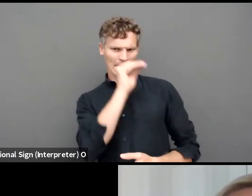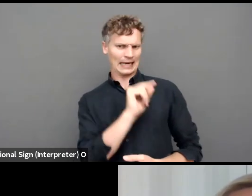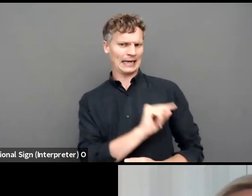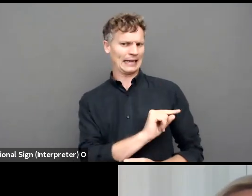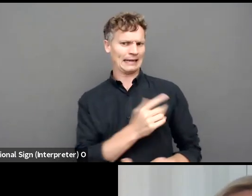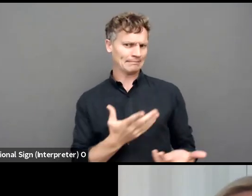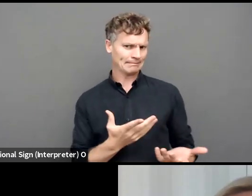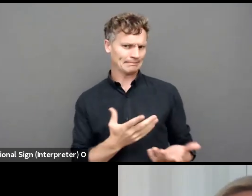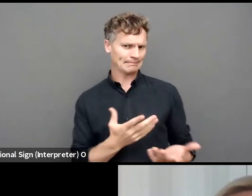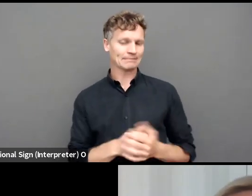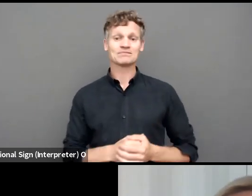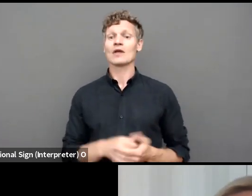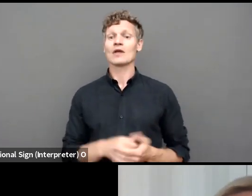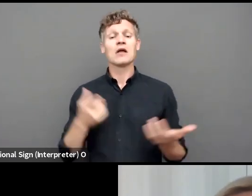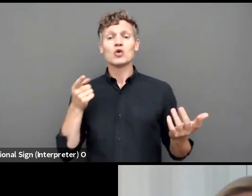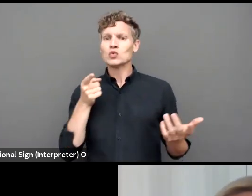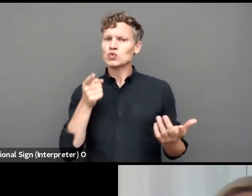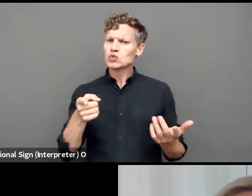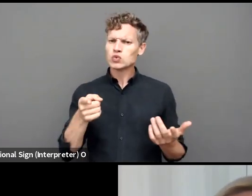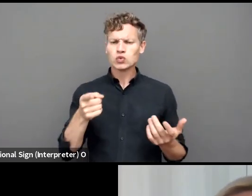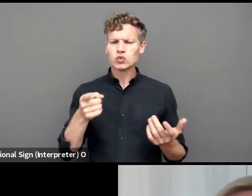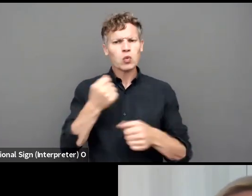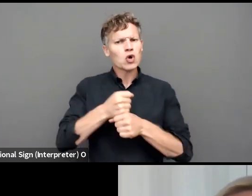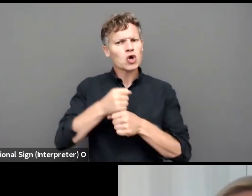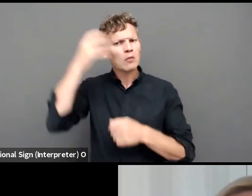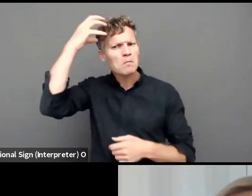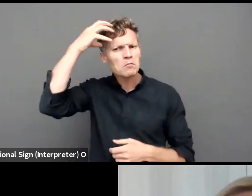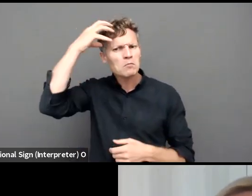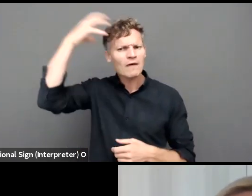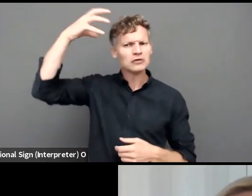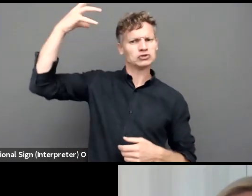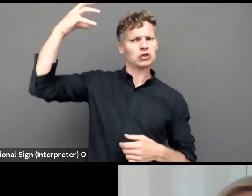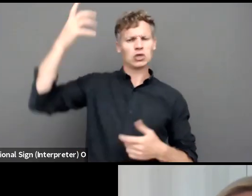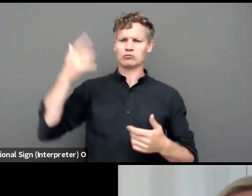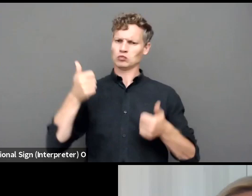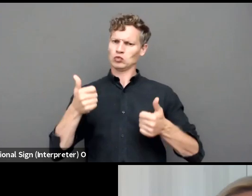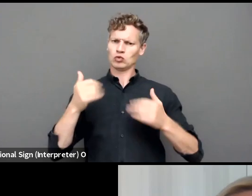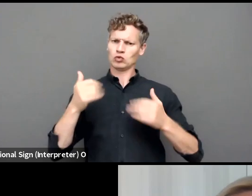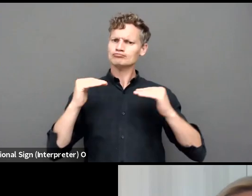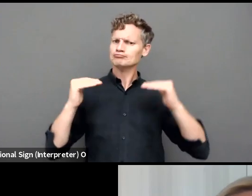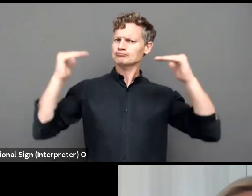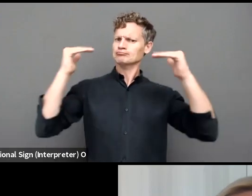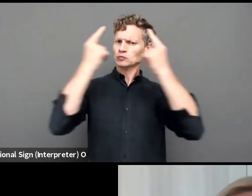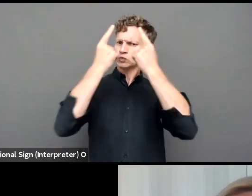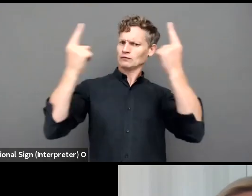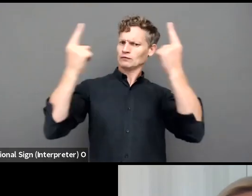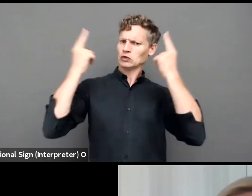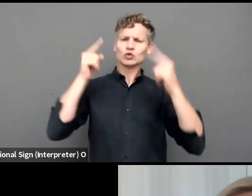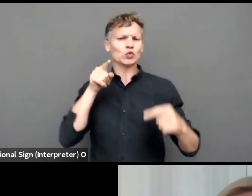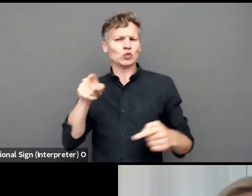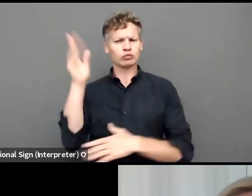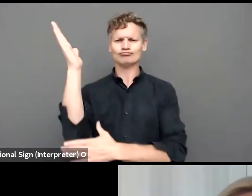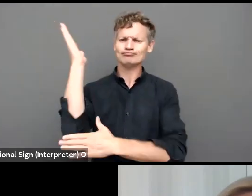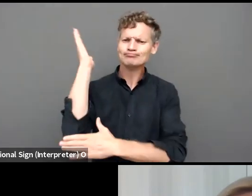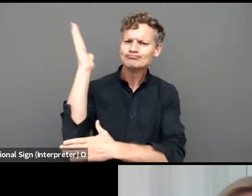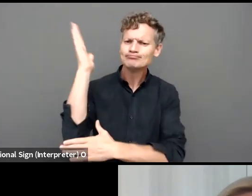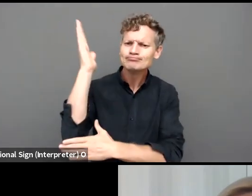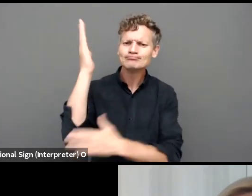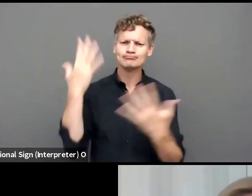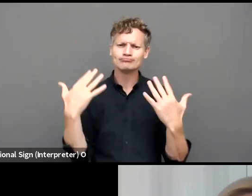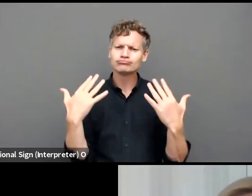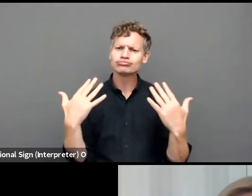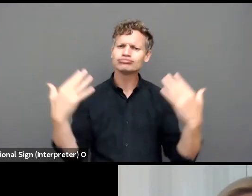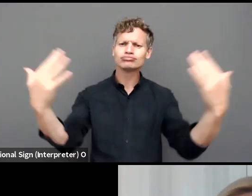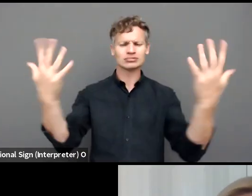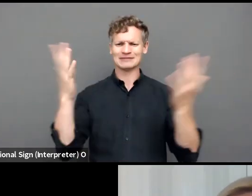in a well-known university, you're lecturing on gender issues all the time. I'm quite certain the topic of equal pay